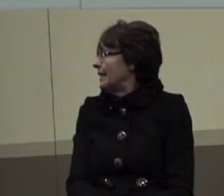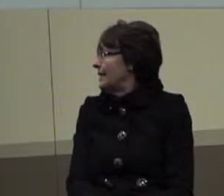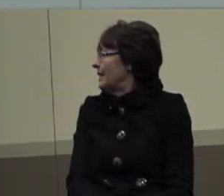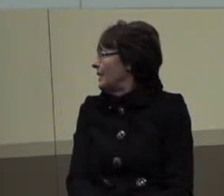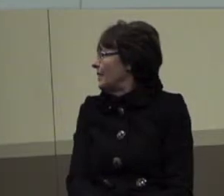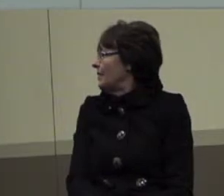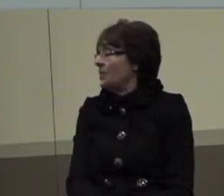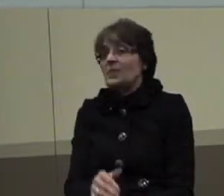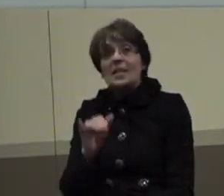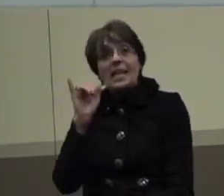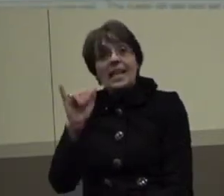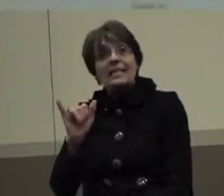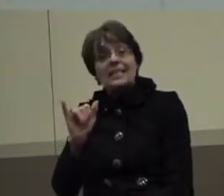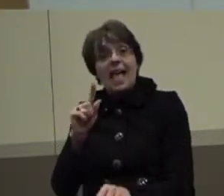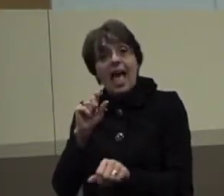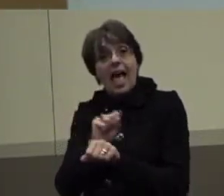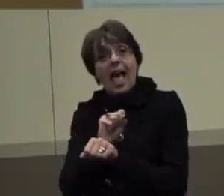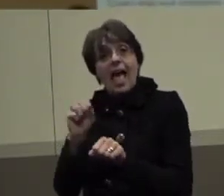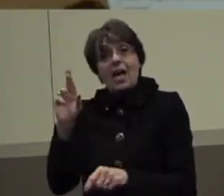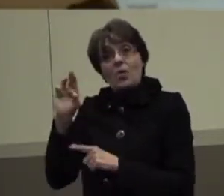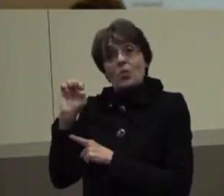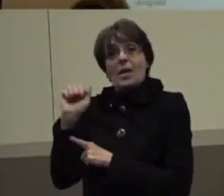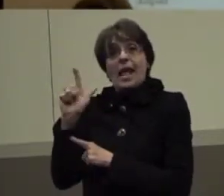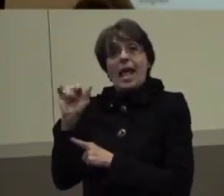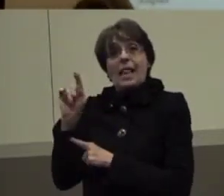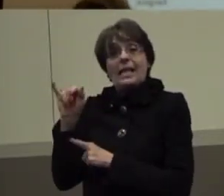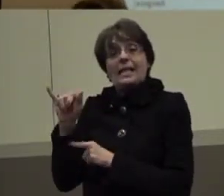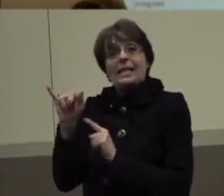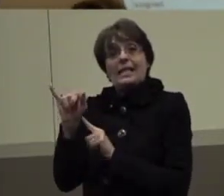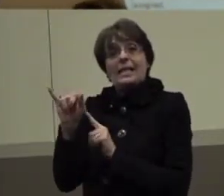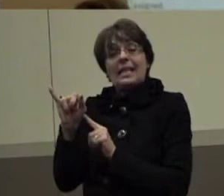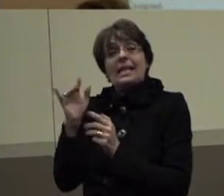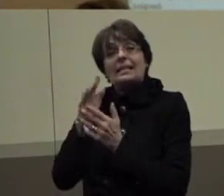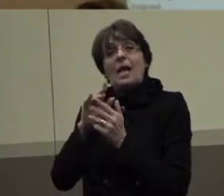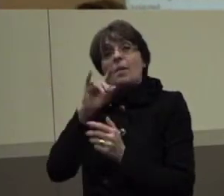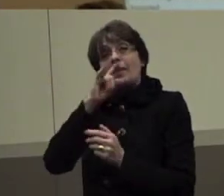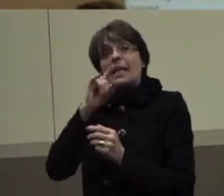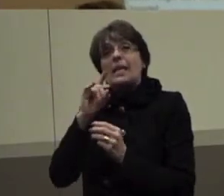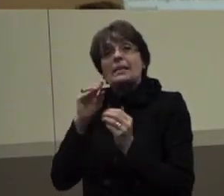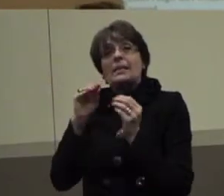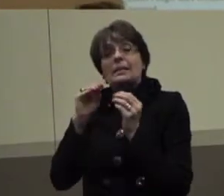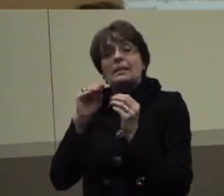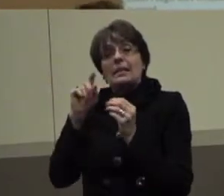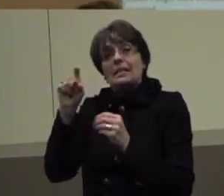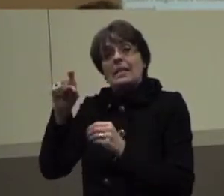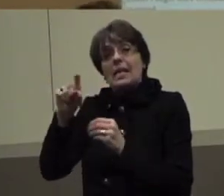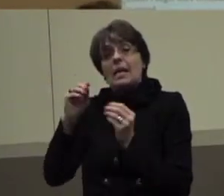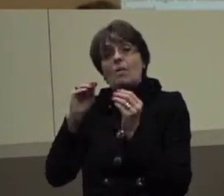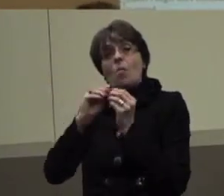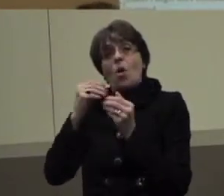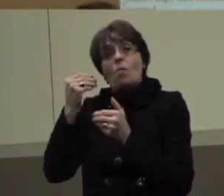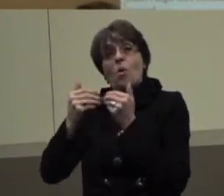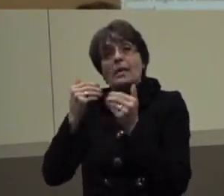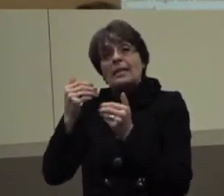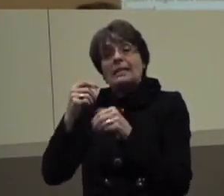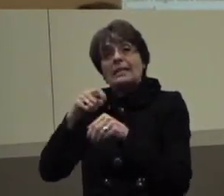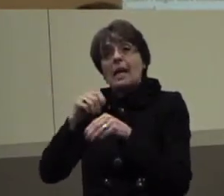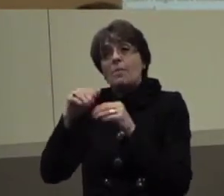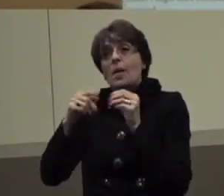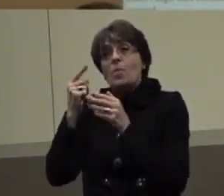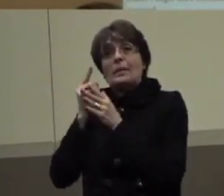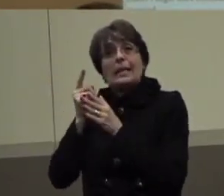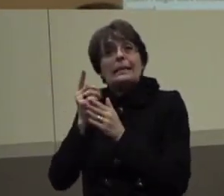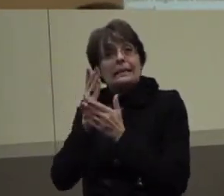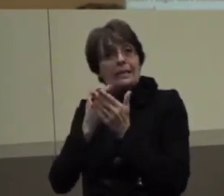Is this reality? Some kids need longer processing time than 1 second. Some of us need